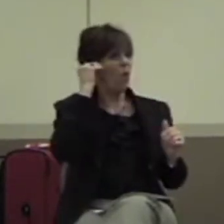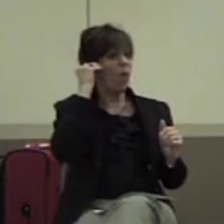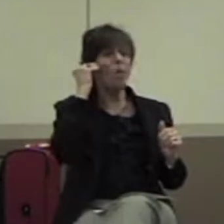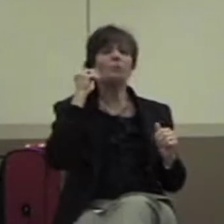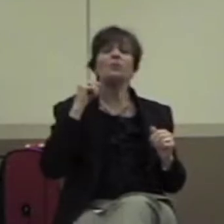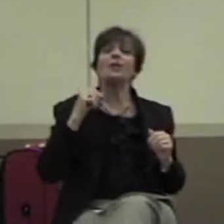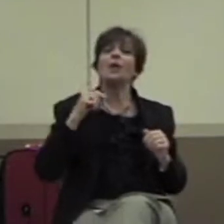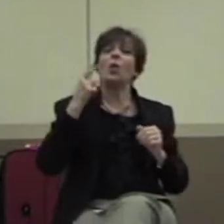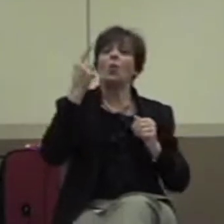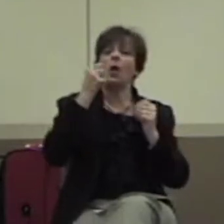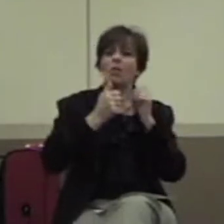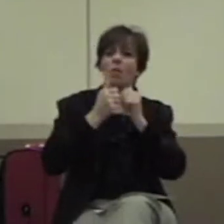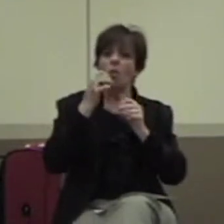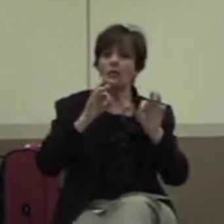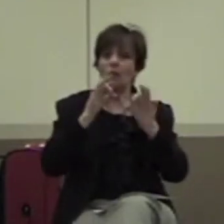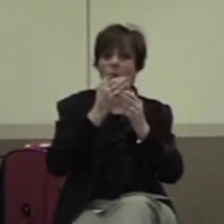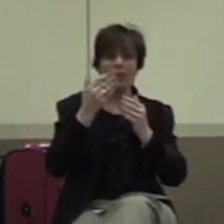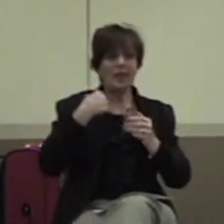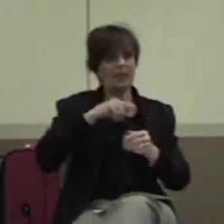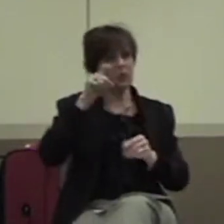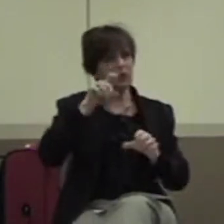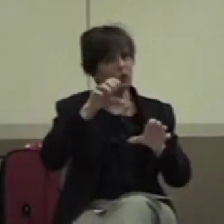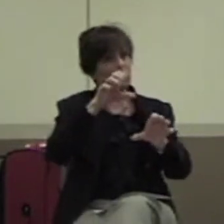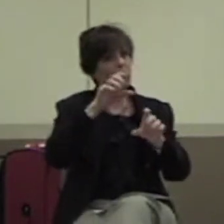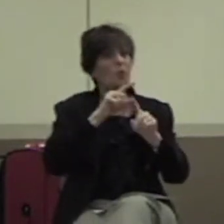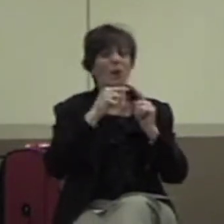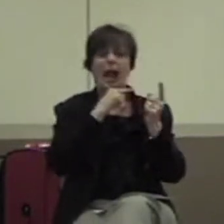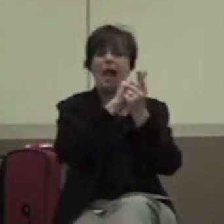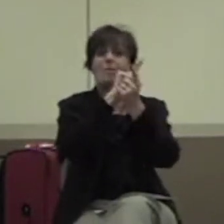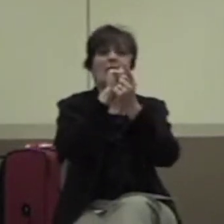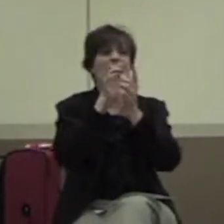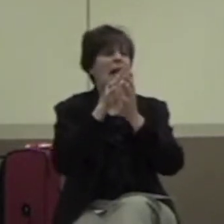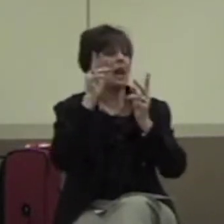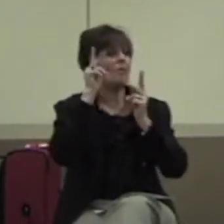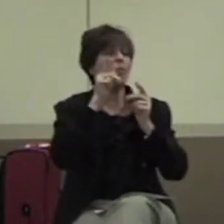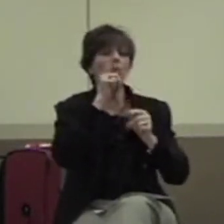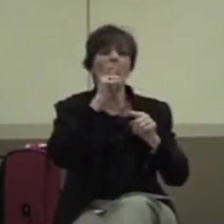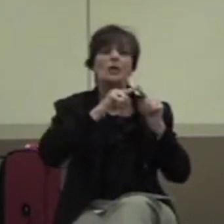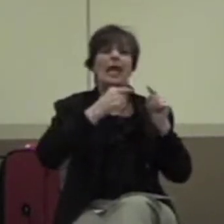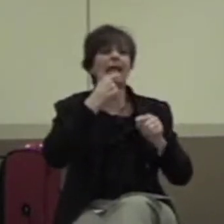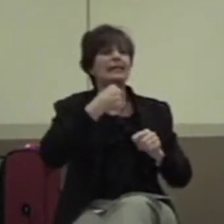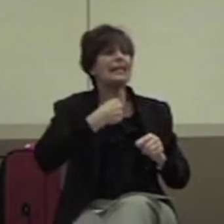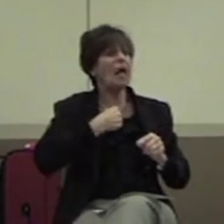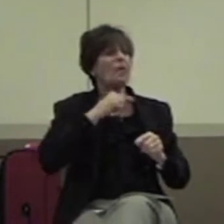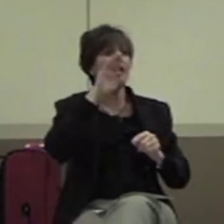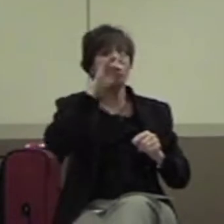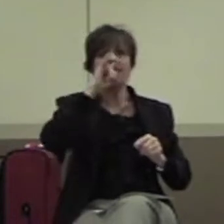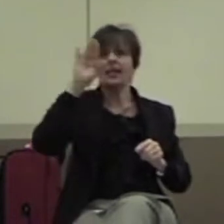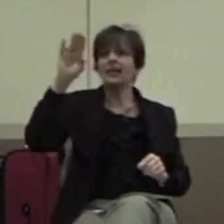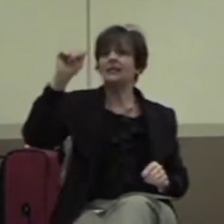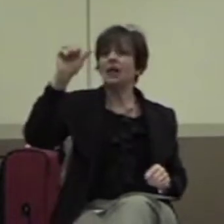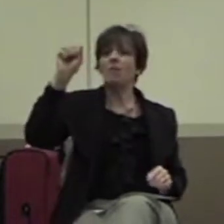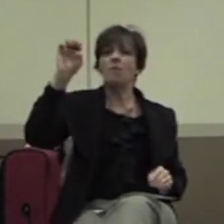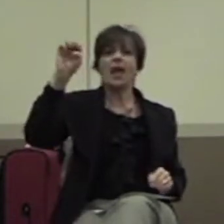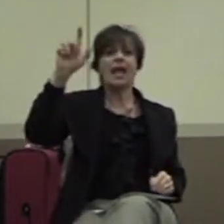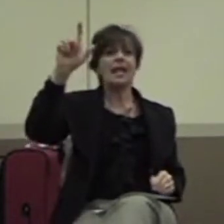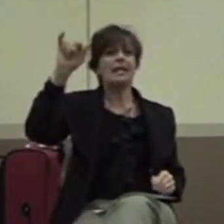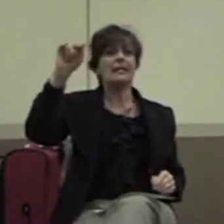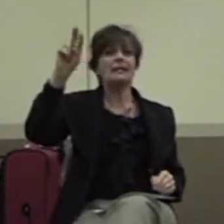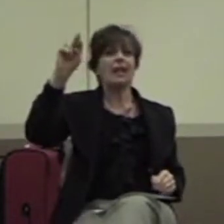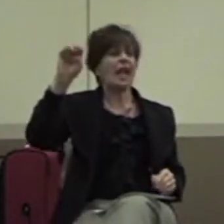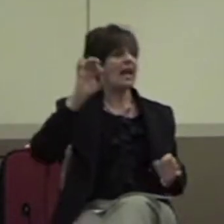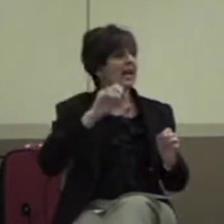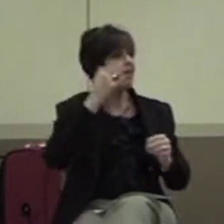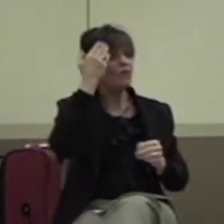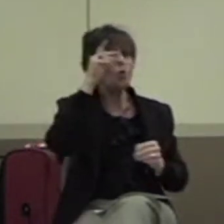Here's one of the most important things we need to do, and yet I meet a lot of people who can't tell me what the kid's baseline is. If